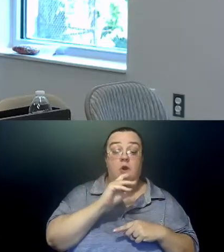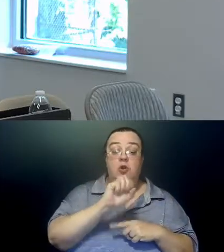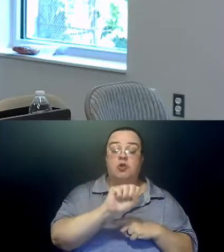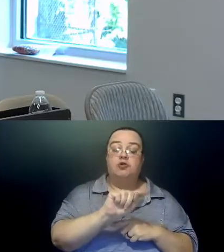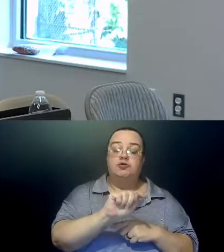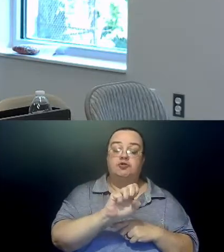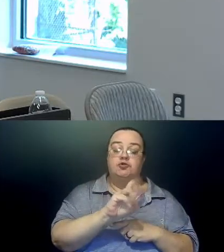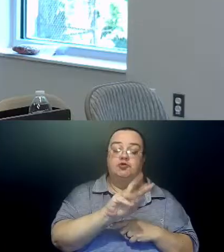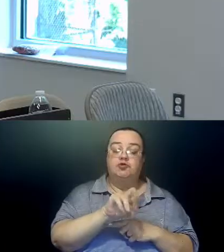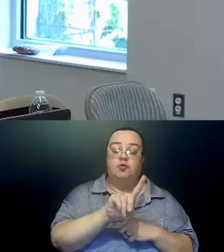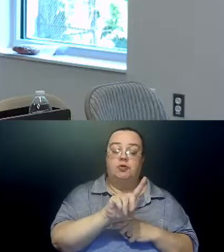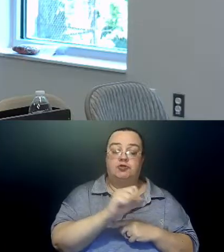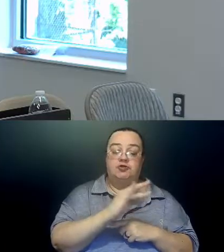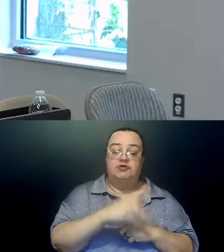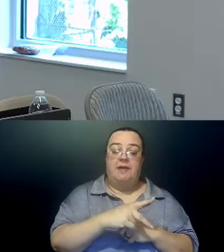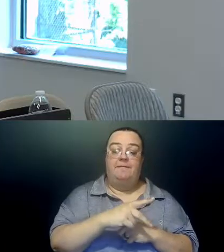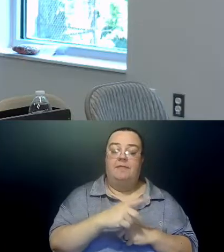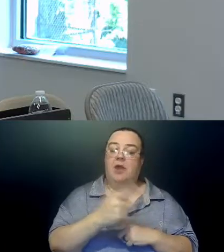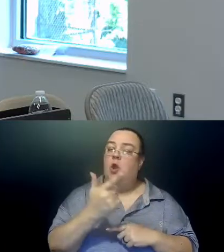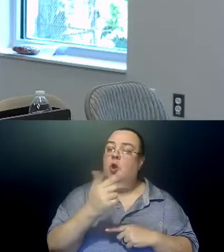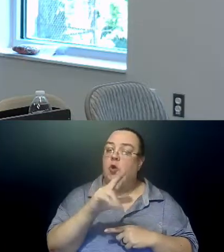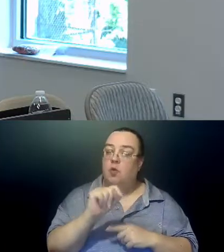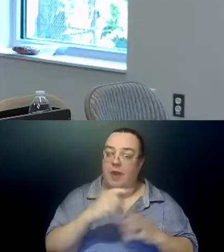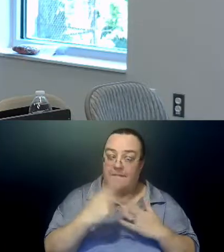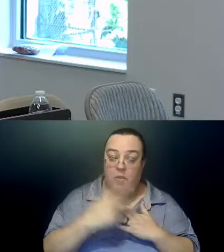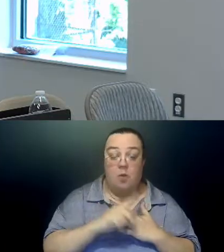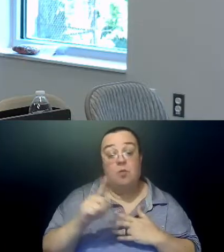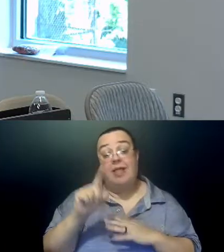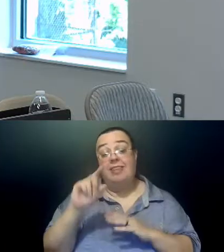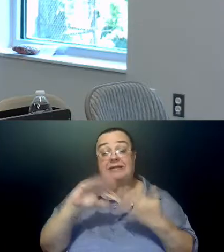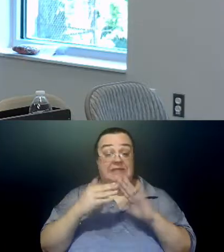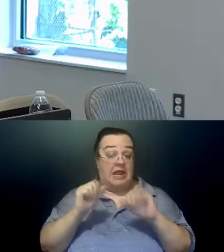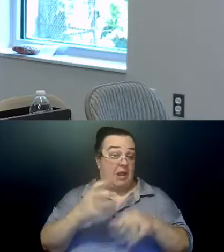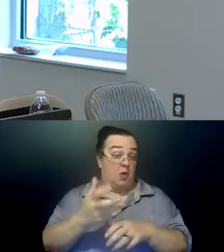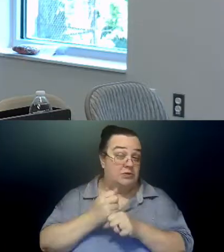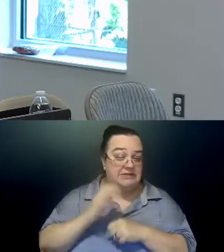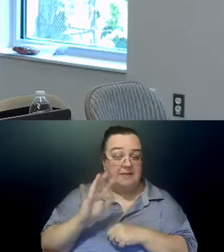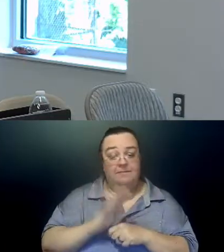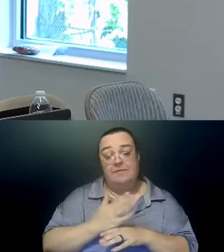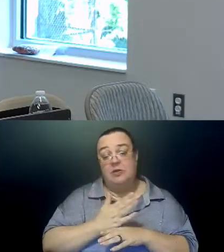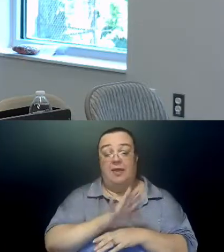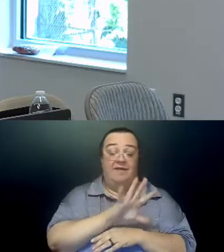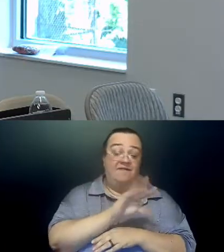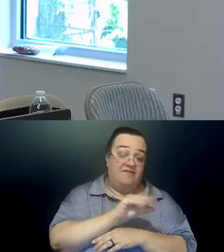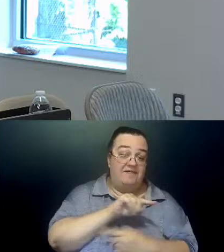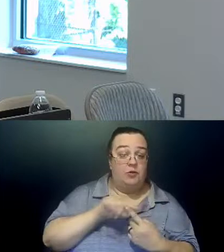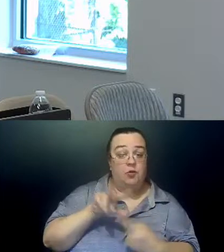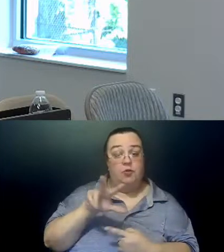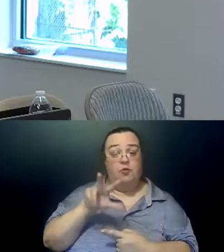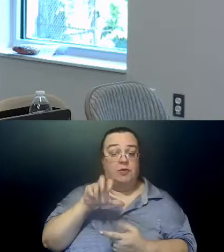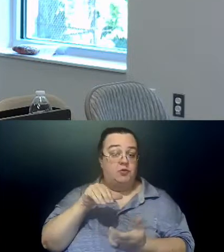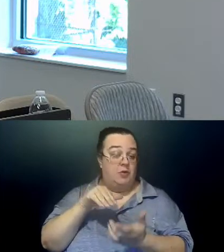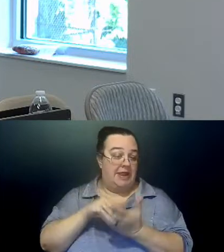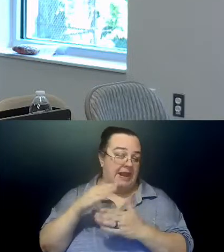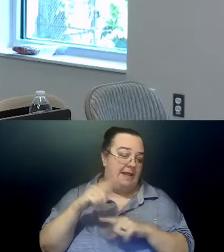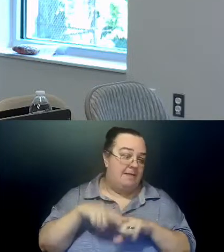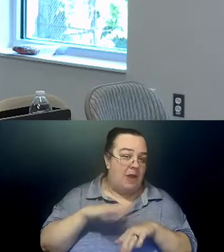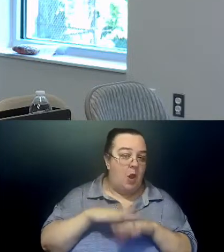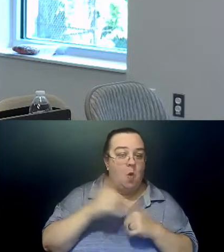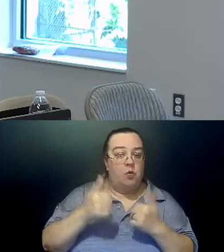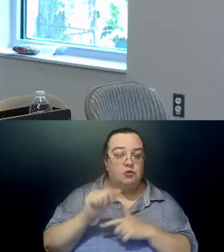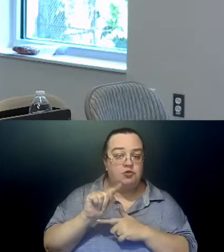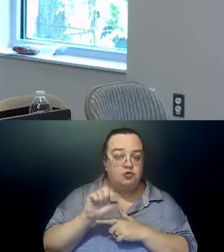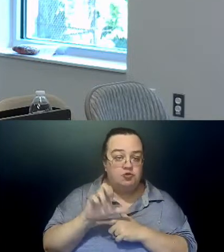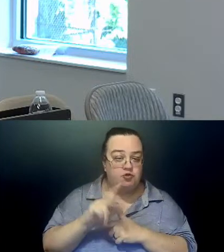in which the town could receive between 50 and 300K, depending on the track. The third thing is review